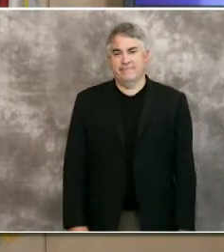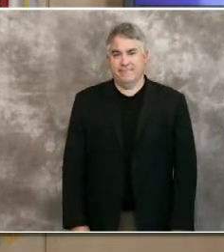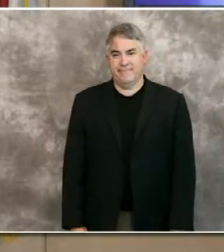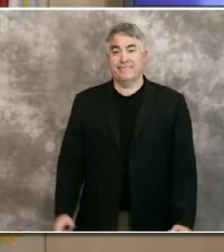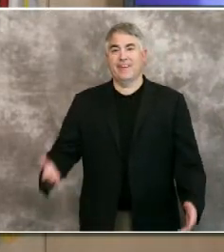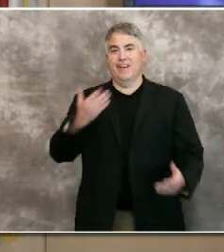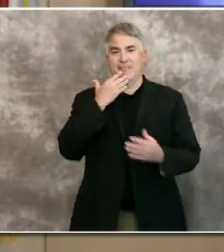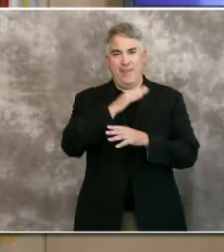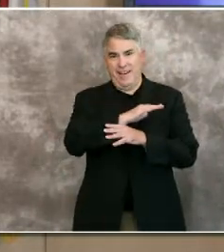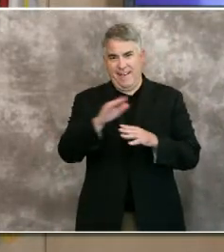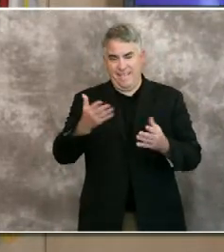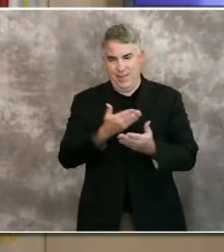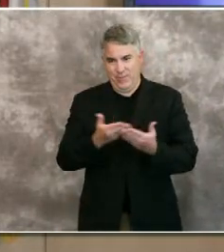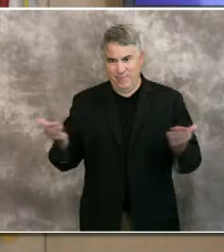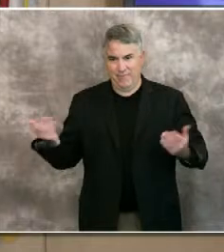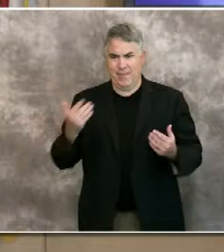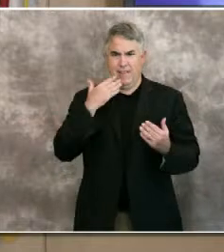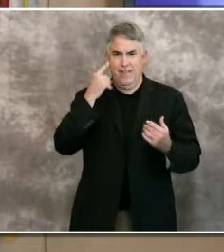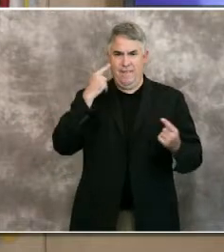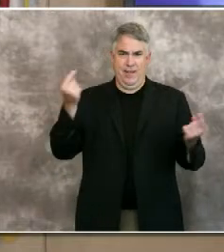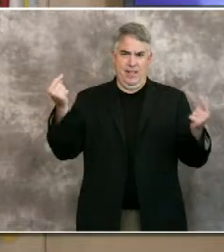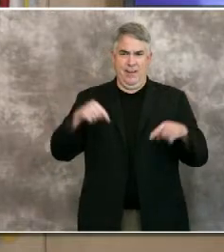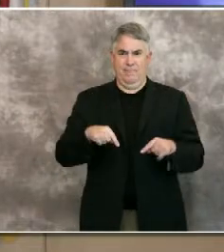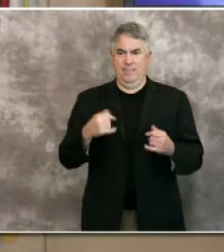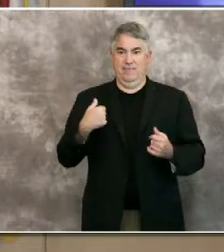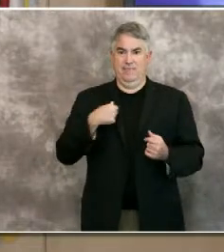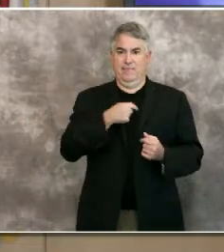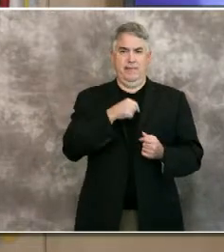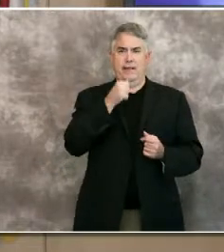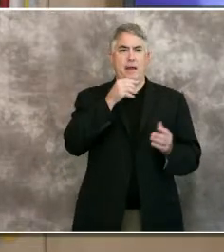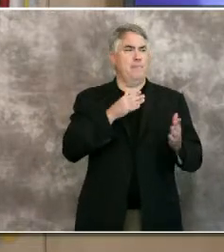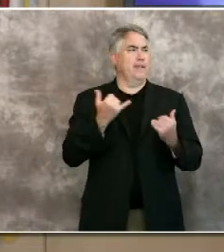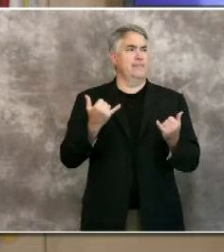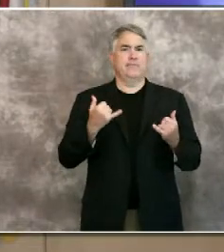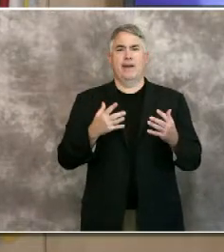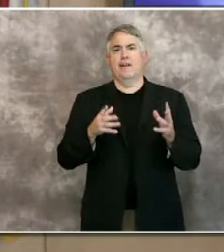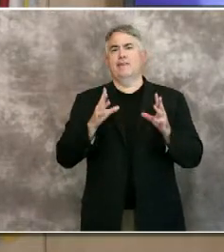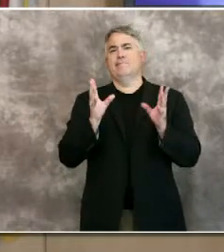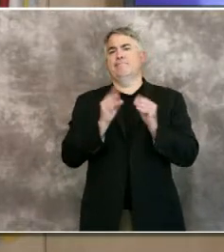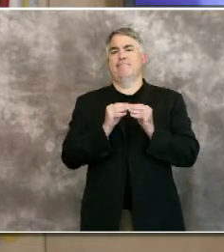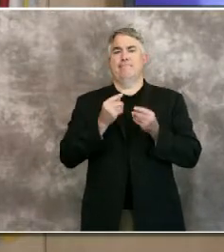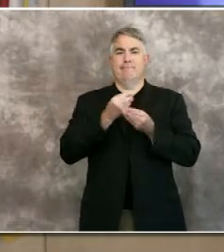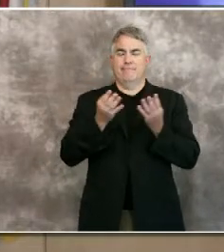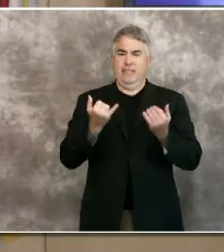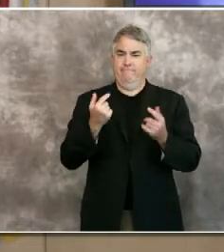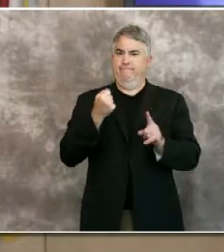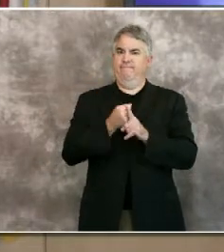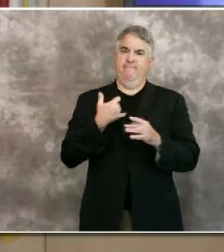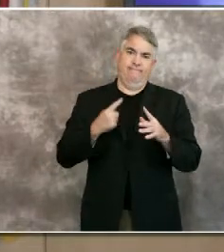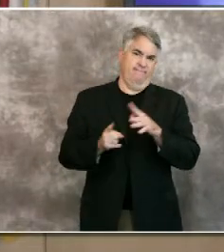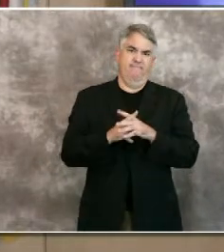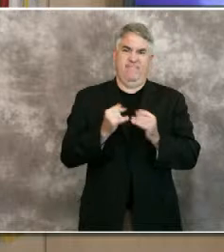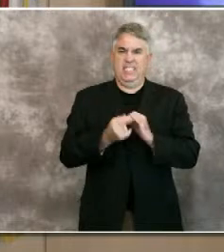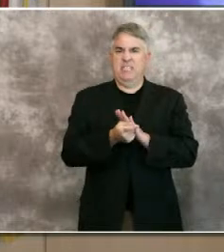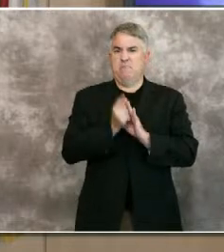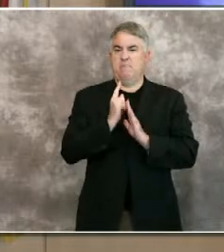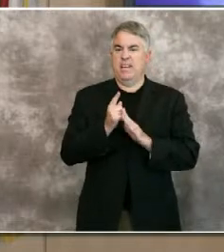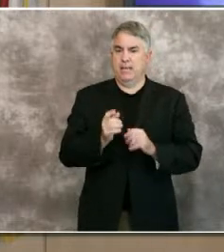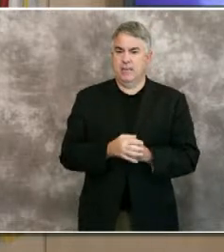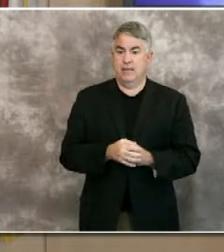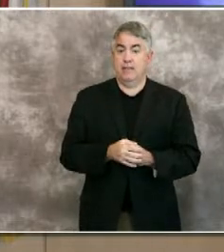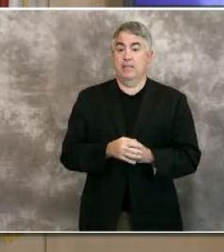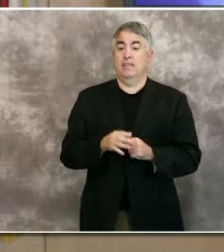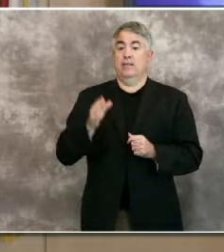Good afternoon. Thank you for joining us today. We hadn't planned to have a media briefing today, but in an effort at full transparency, we